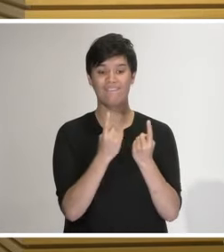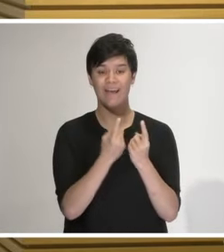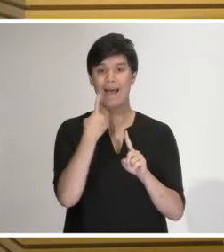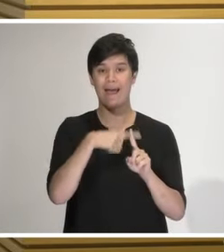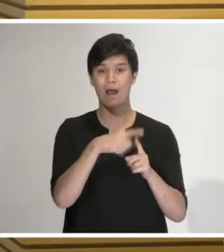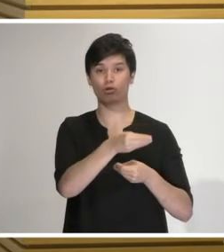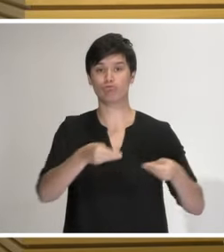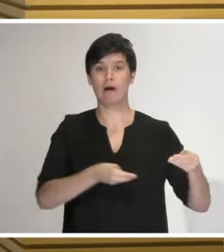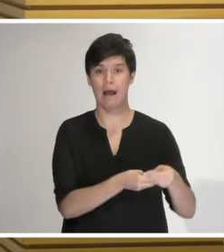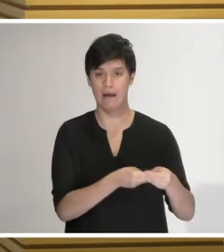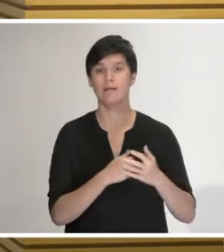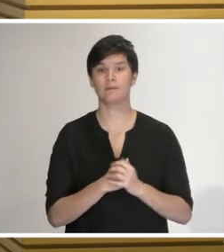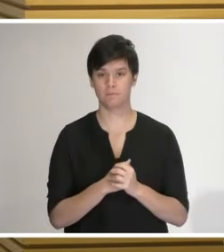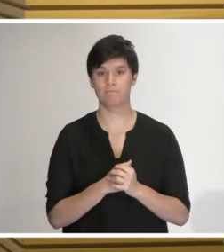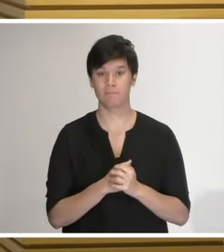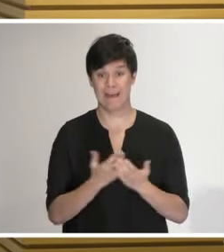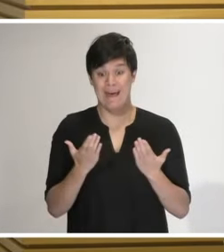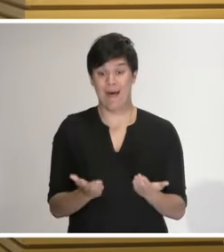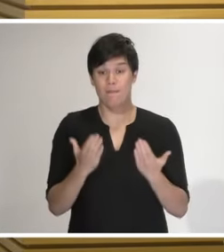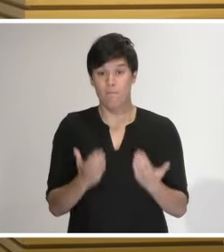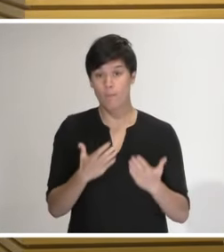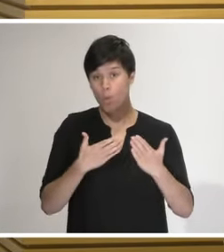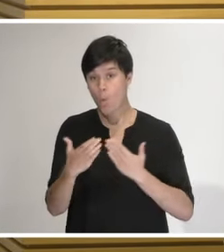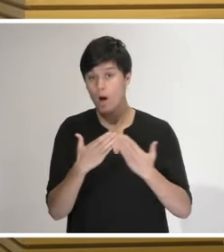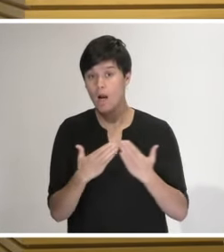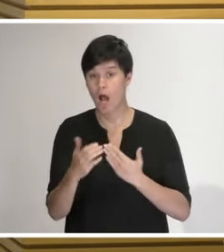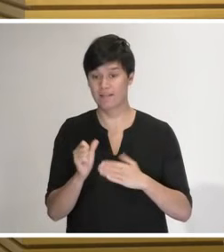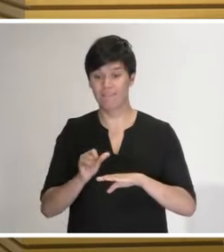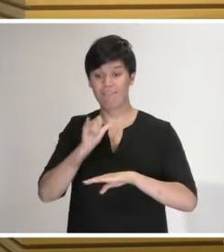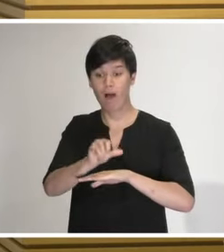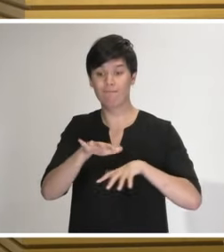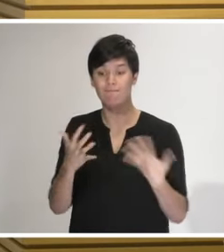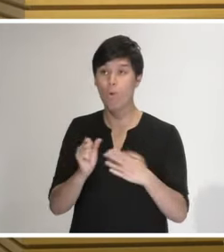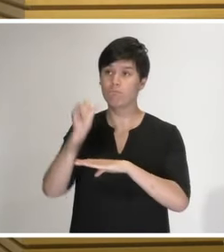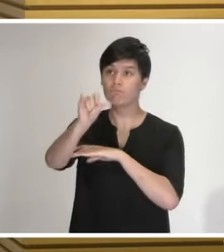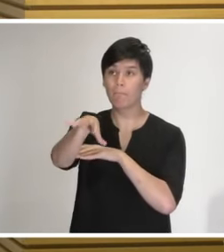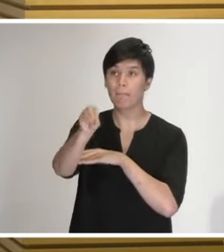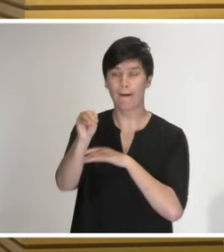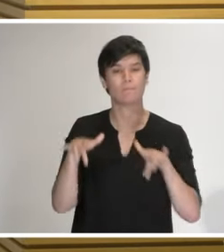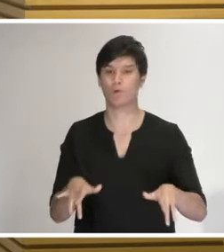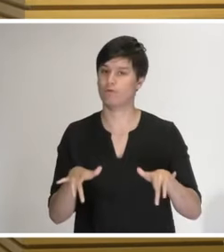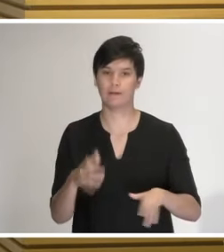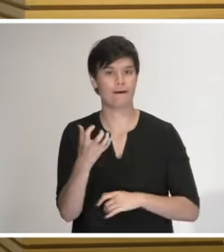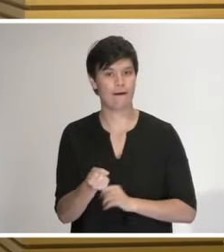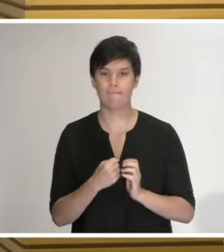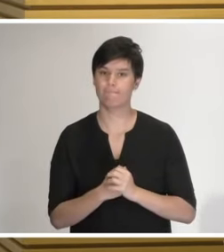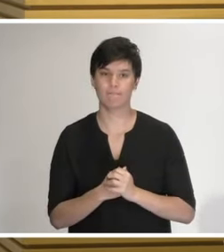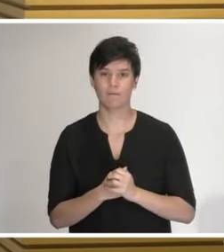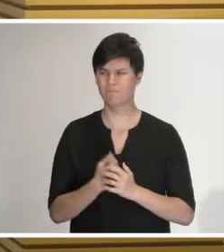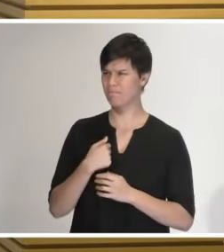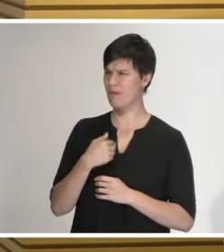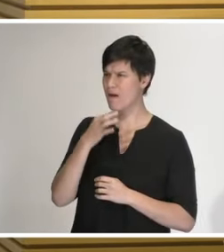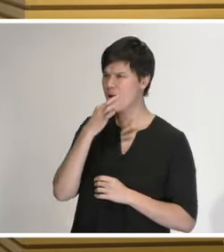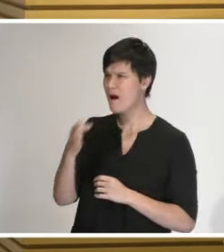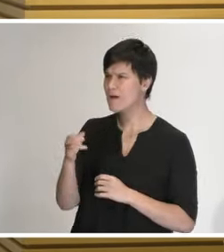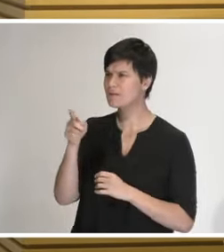haven't, and I don't think there have been any organised as yet. The new case definition you were discussing, is that new from the one that was issued earlier this week? Is the fever thing